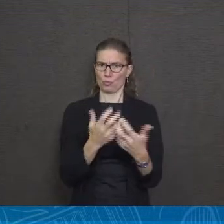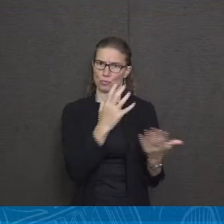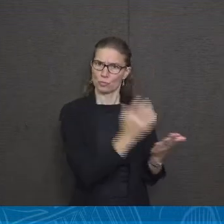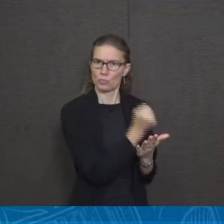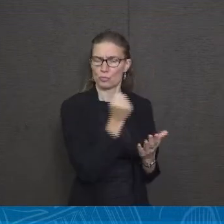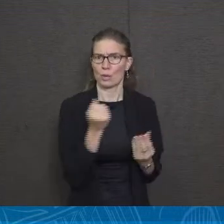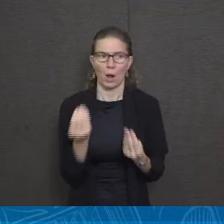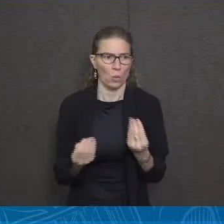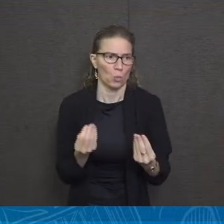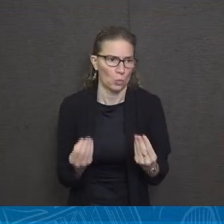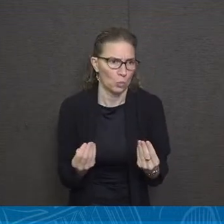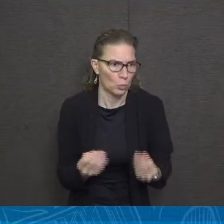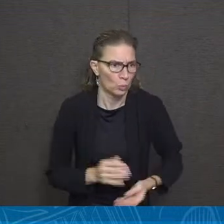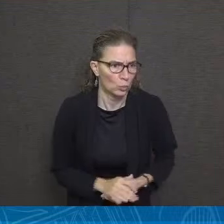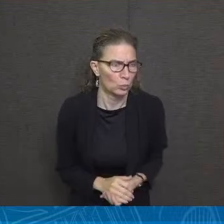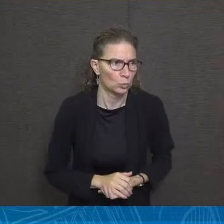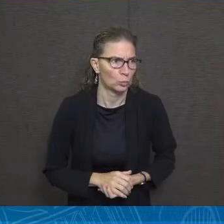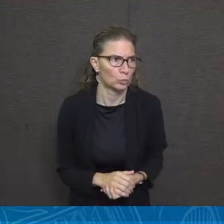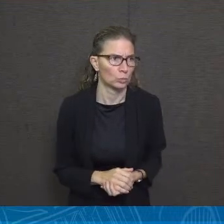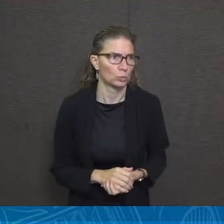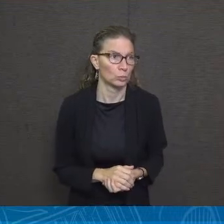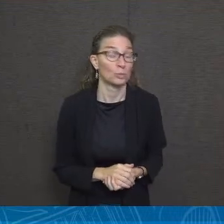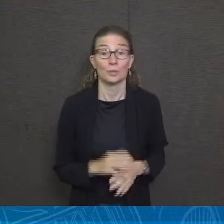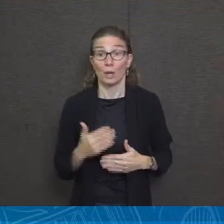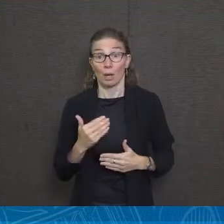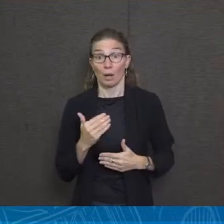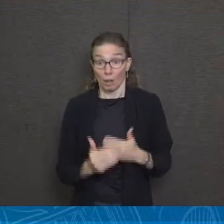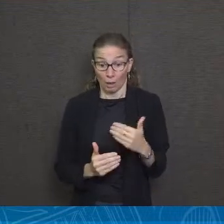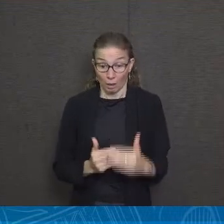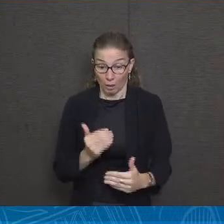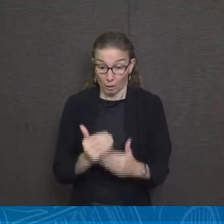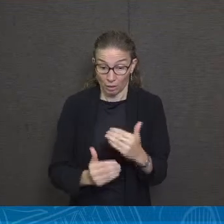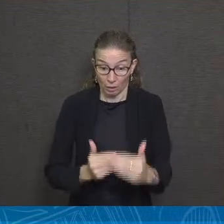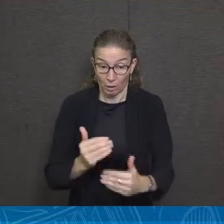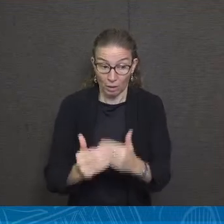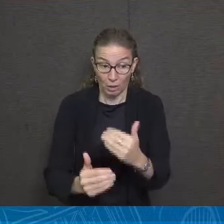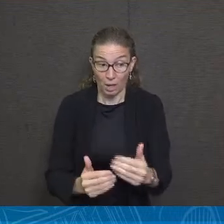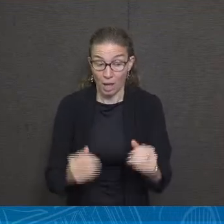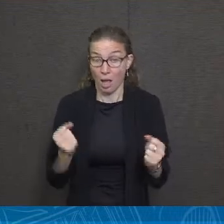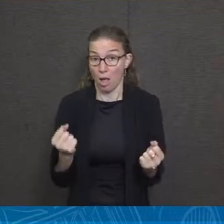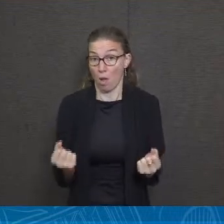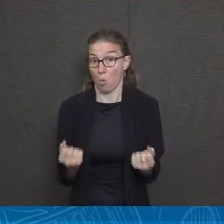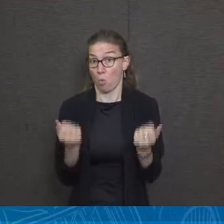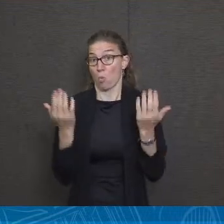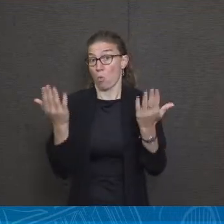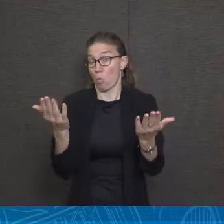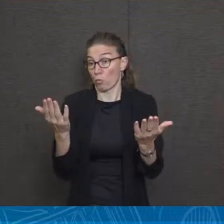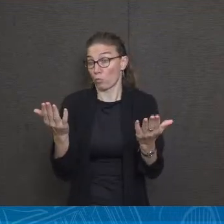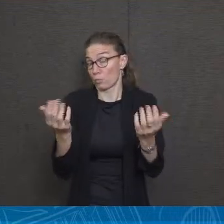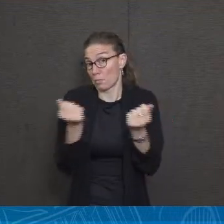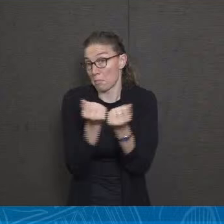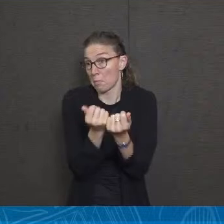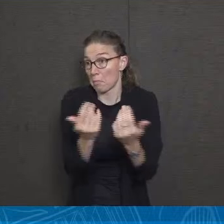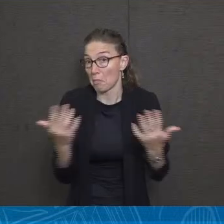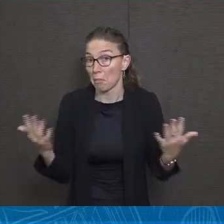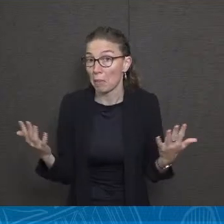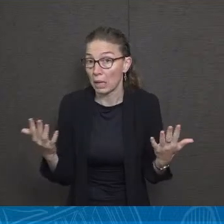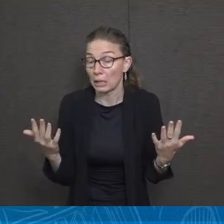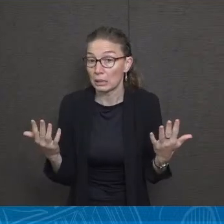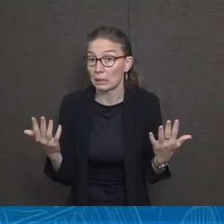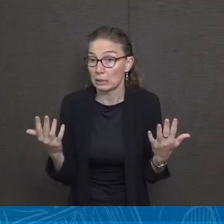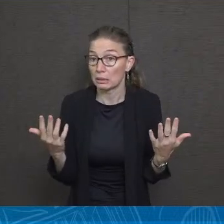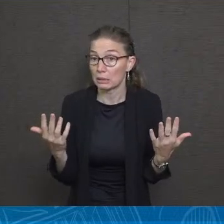The mapping is quite an amazing, offers an incredible point of view to